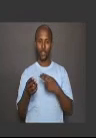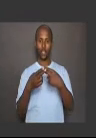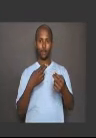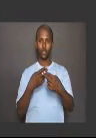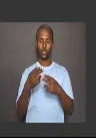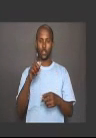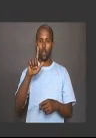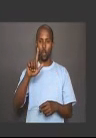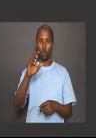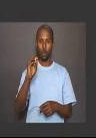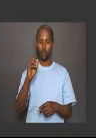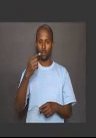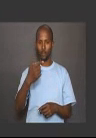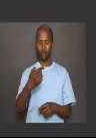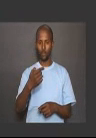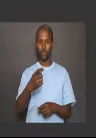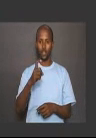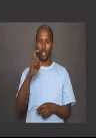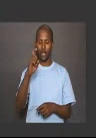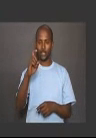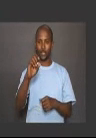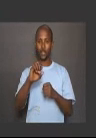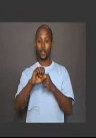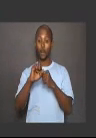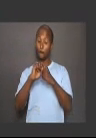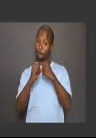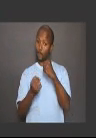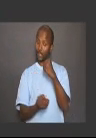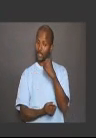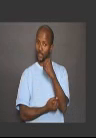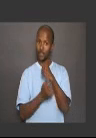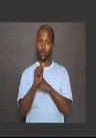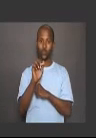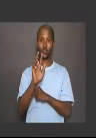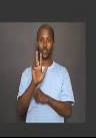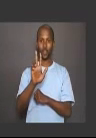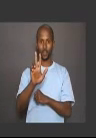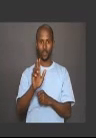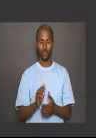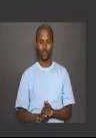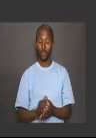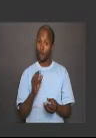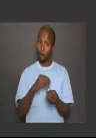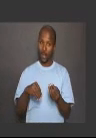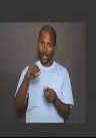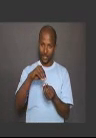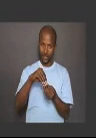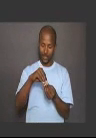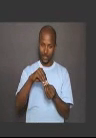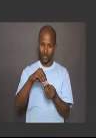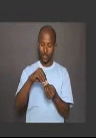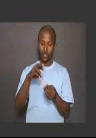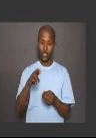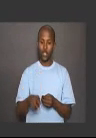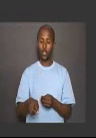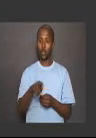times the logarithm of x to base 3 plus the cube